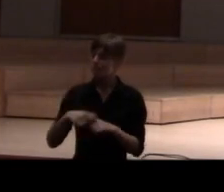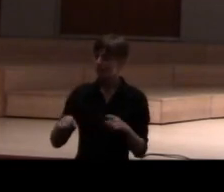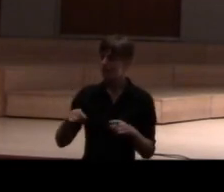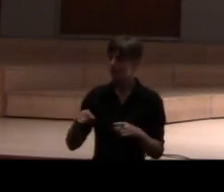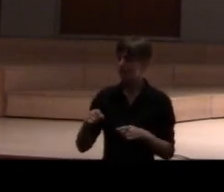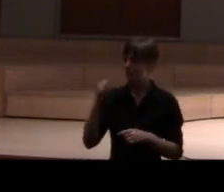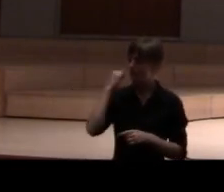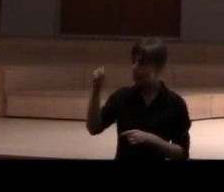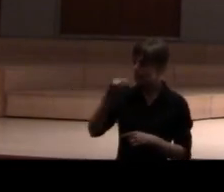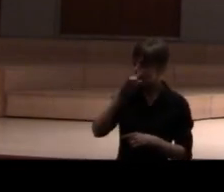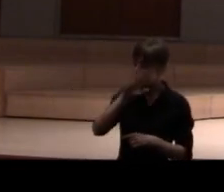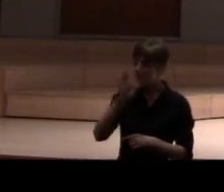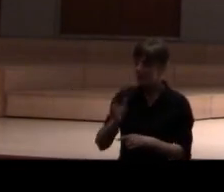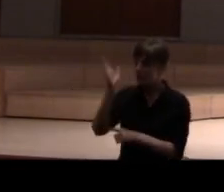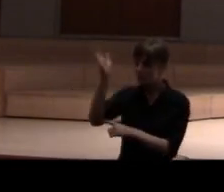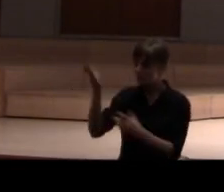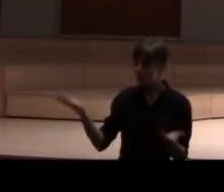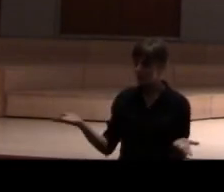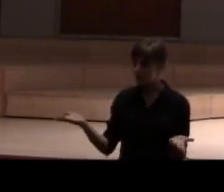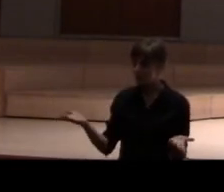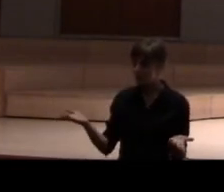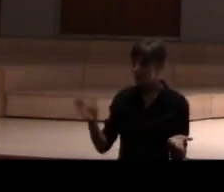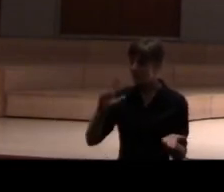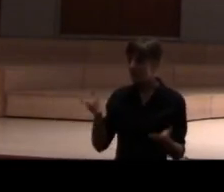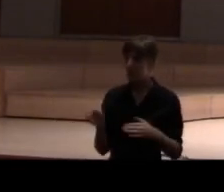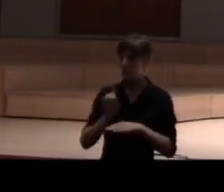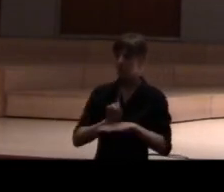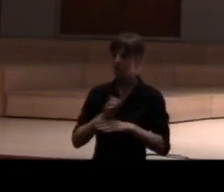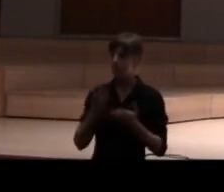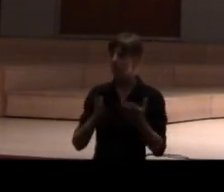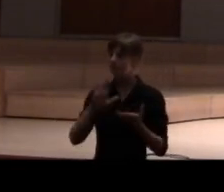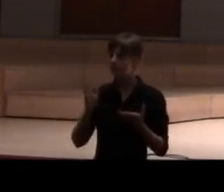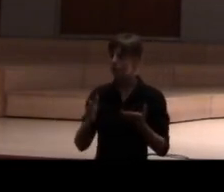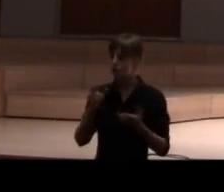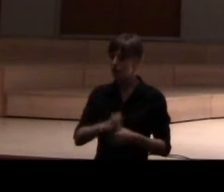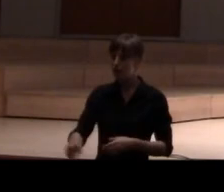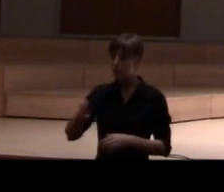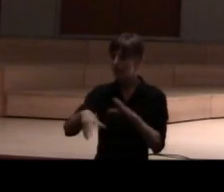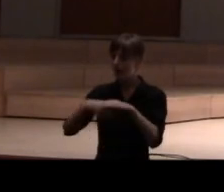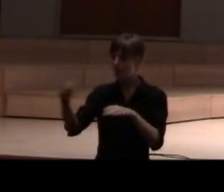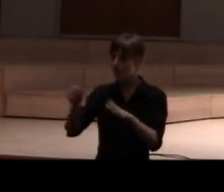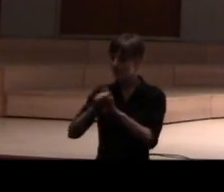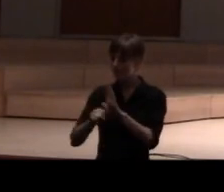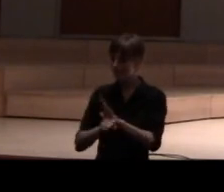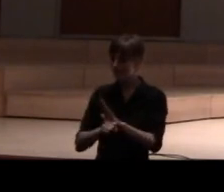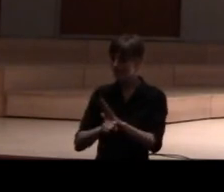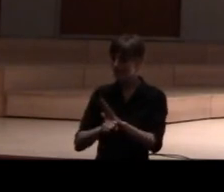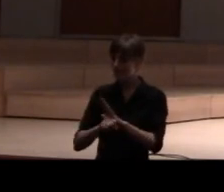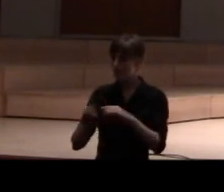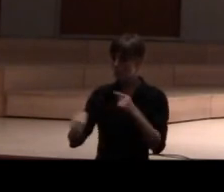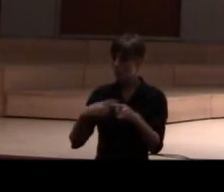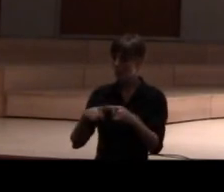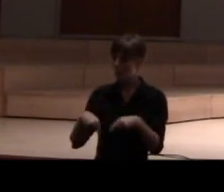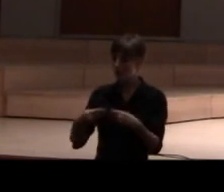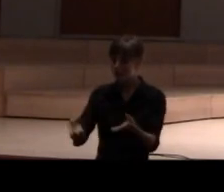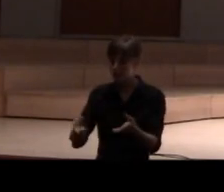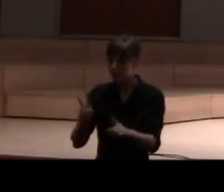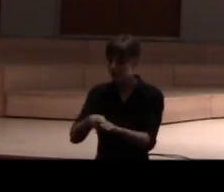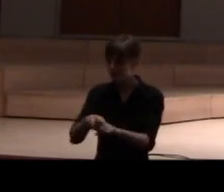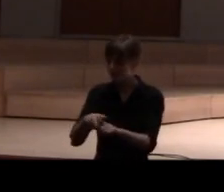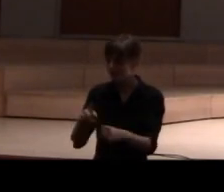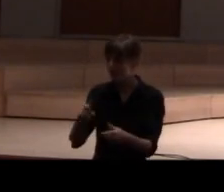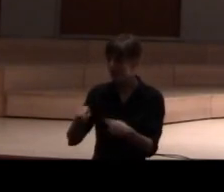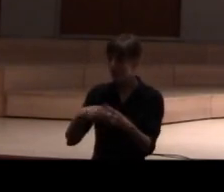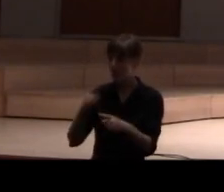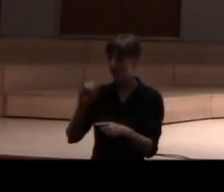given a speech, have never traveled outside the country, or maybe never traveled outside the state will do when they get an example or a prompt